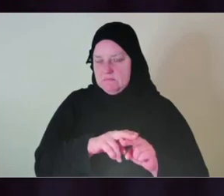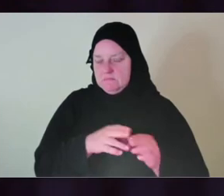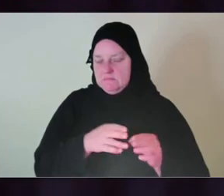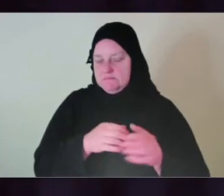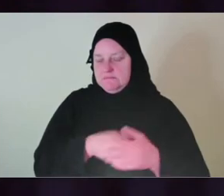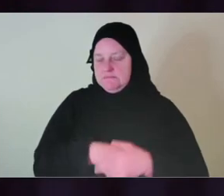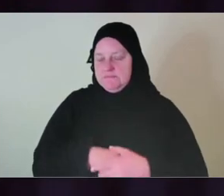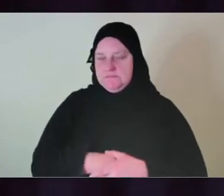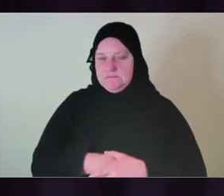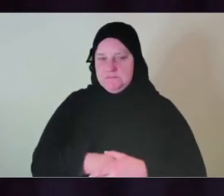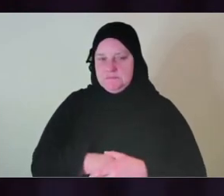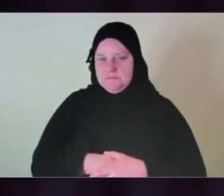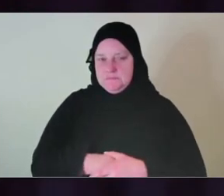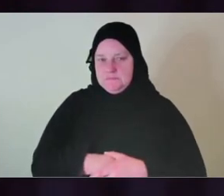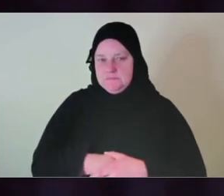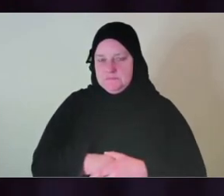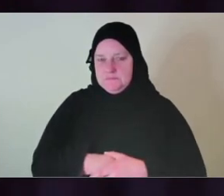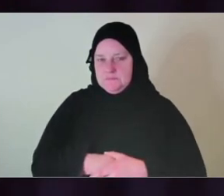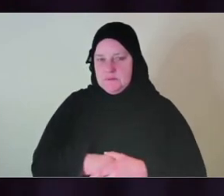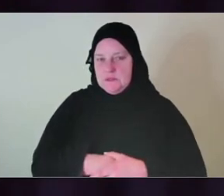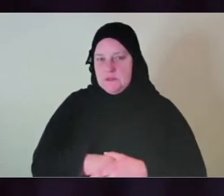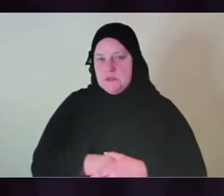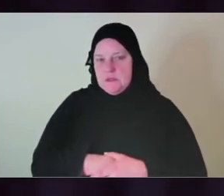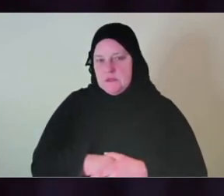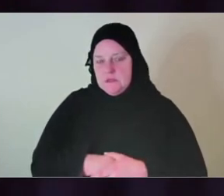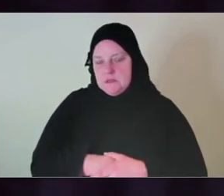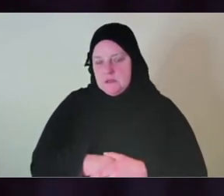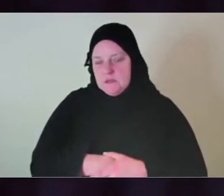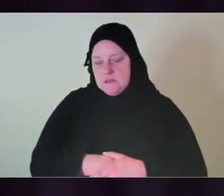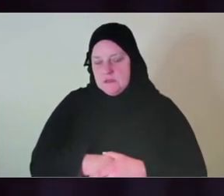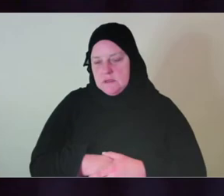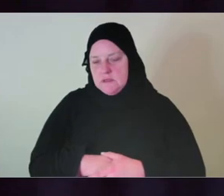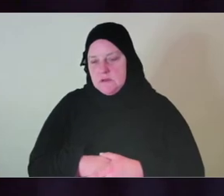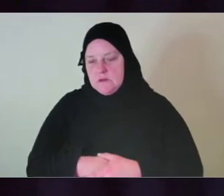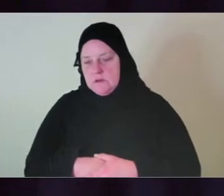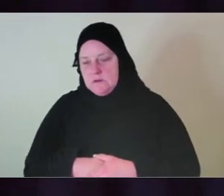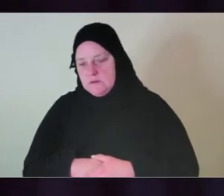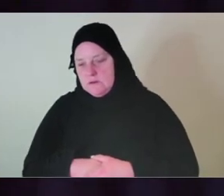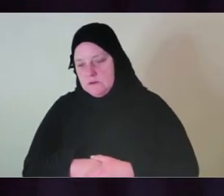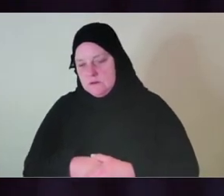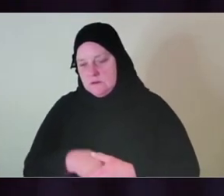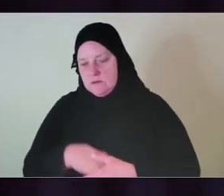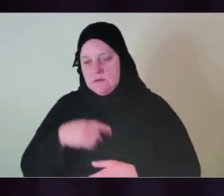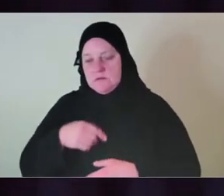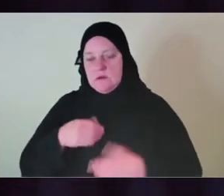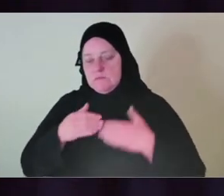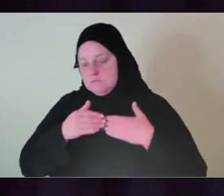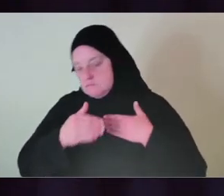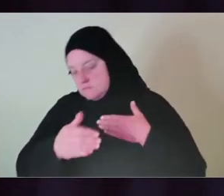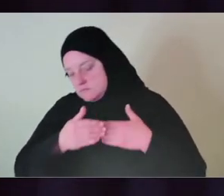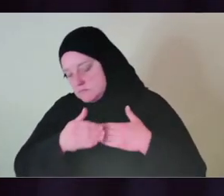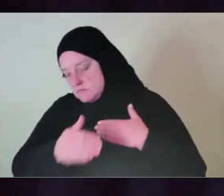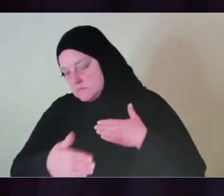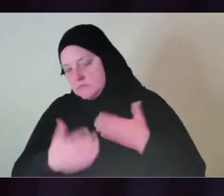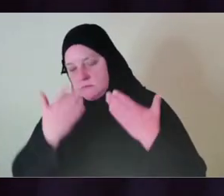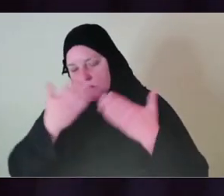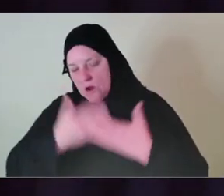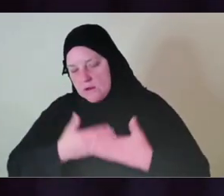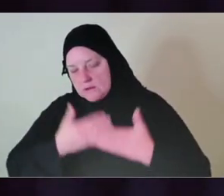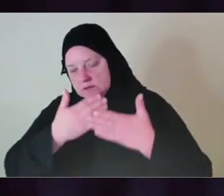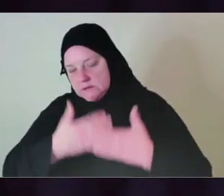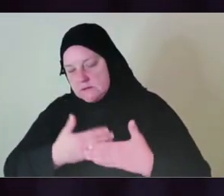bani Hashim. In these nights that we're entering of Dhul Hijjah, these are the